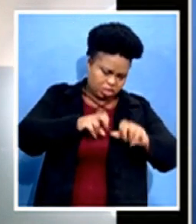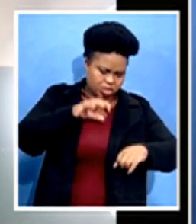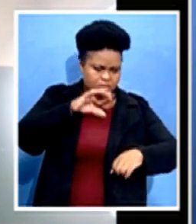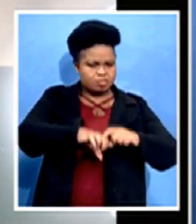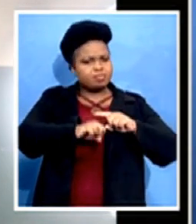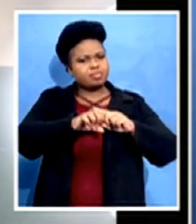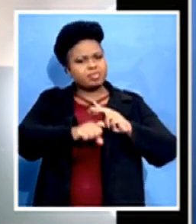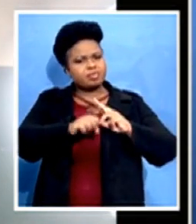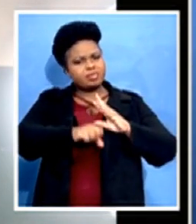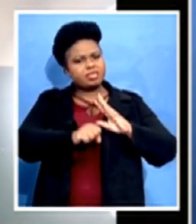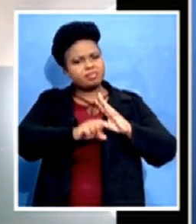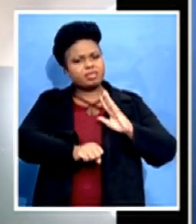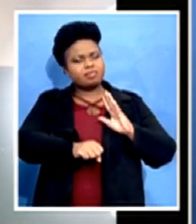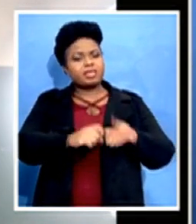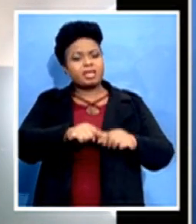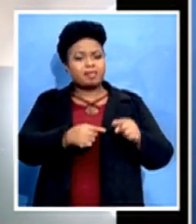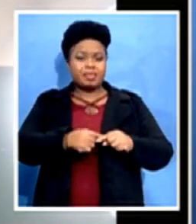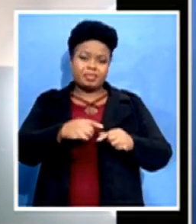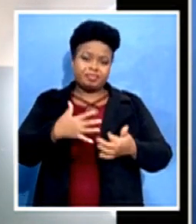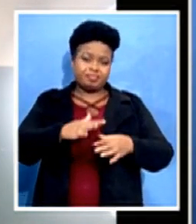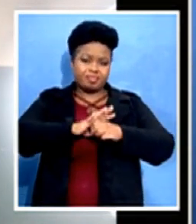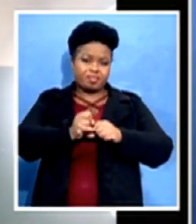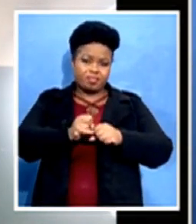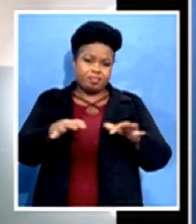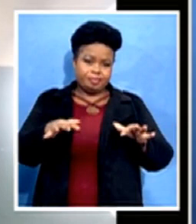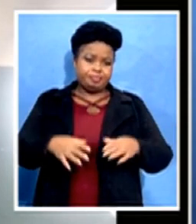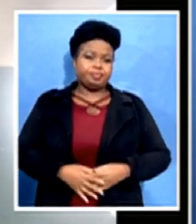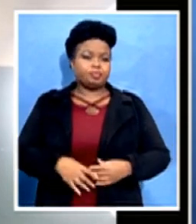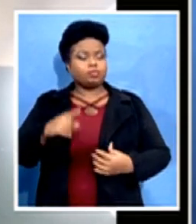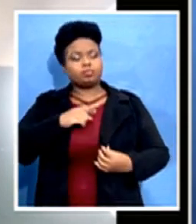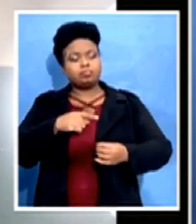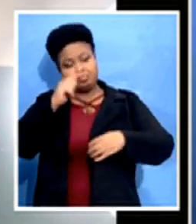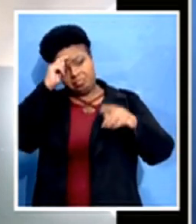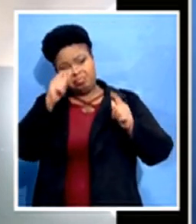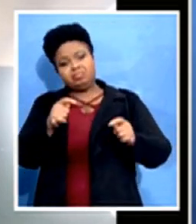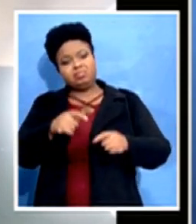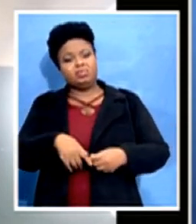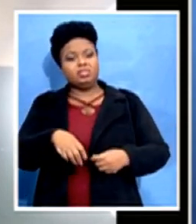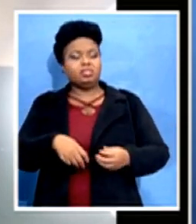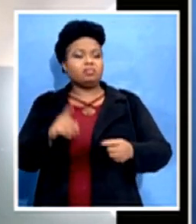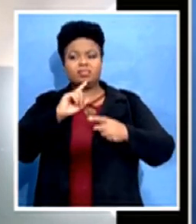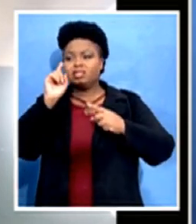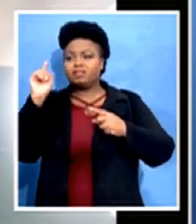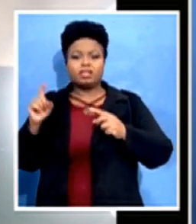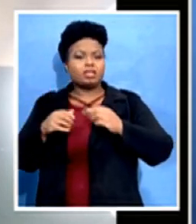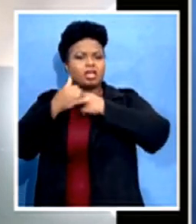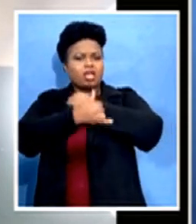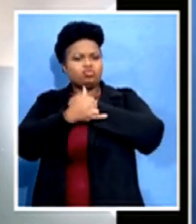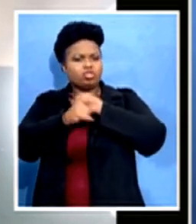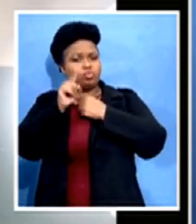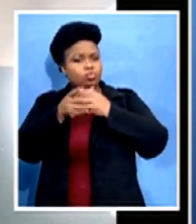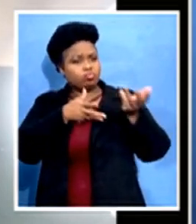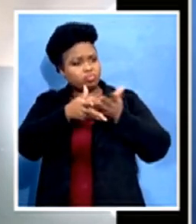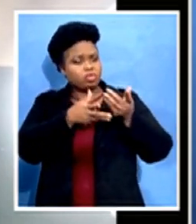into COVID-19. They've been recognized in parts of the world. Are you engaging with scientists to try and